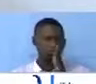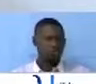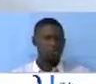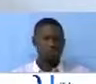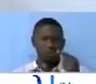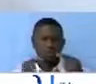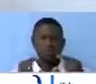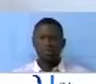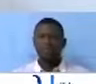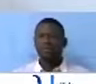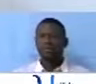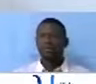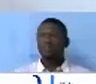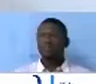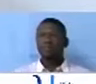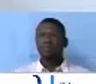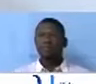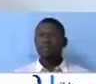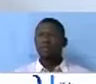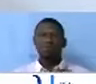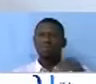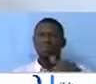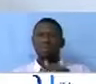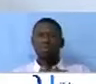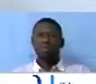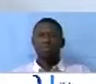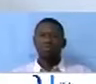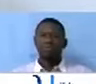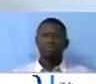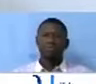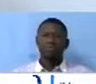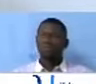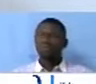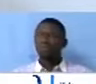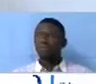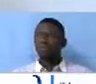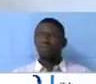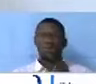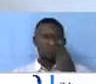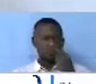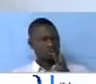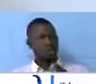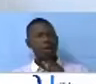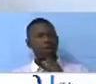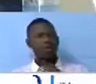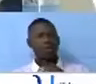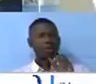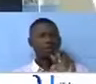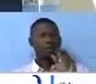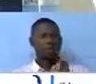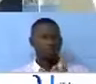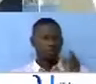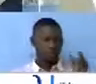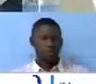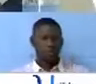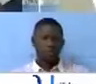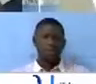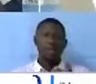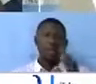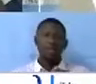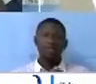And I will not be part of you. You see, Mr. Witness, if Omar wanted